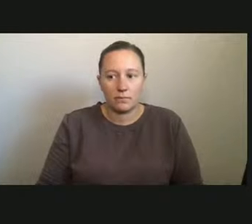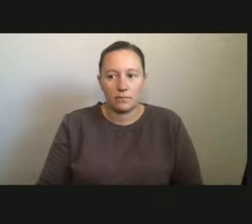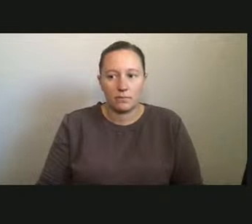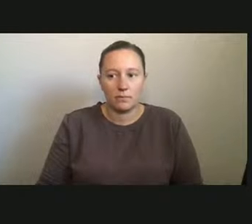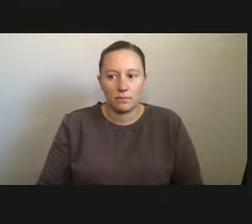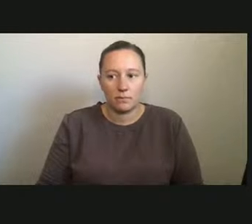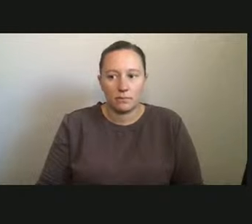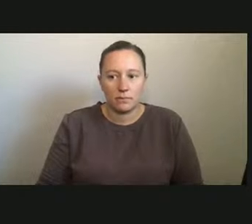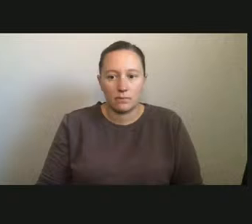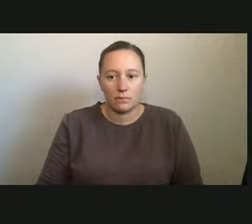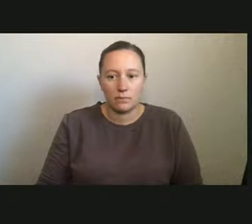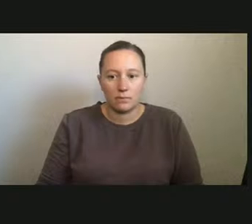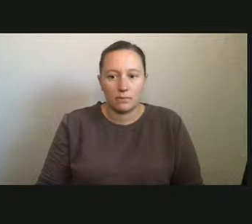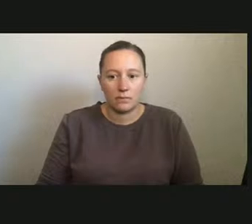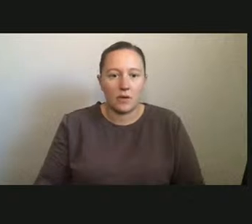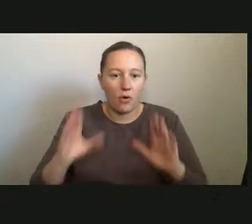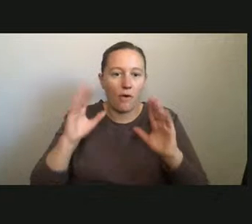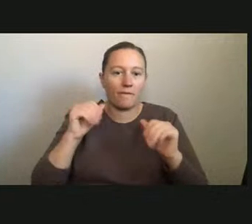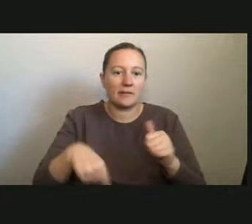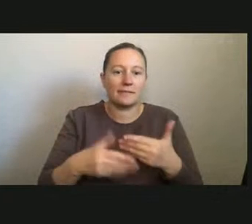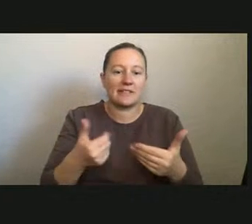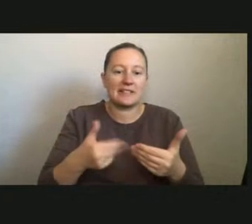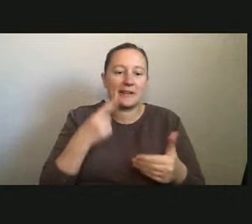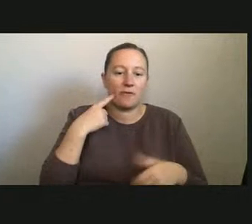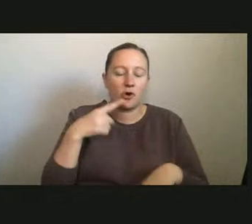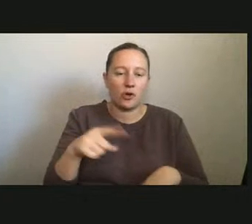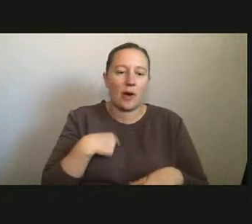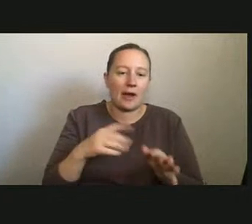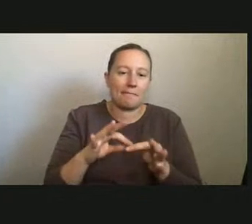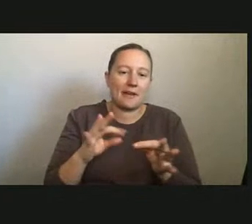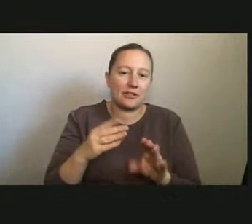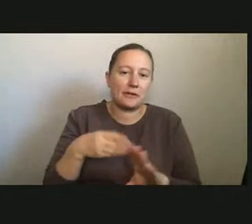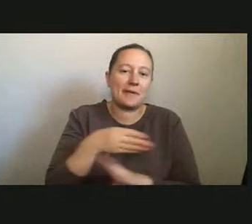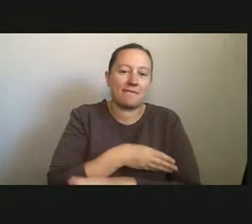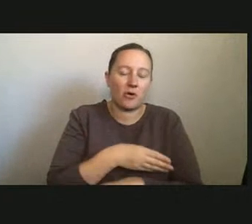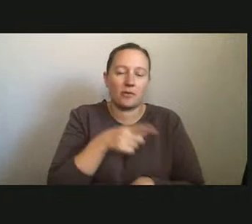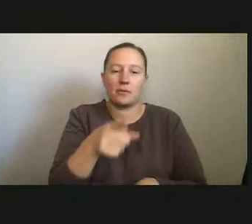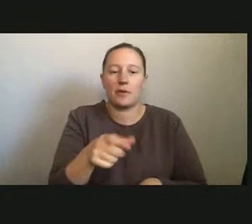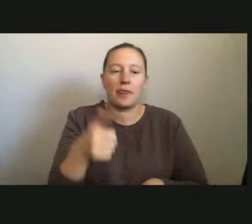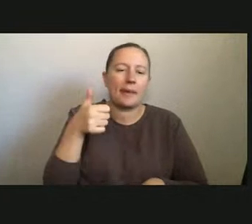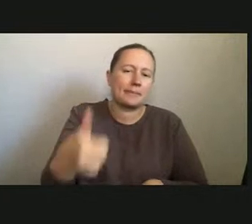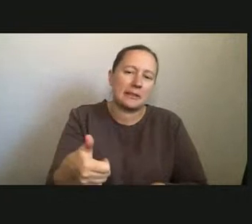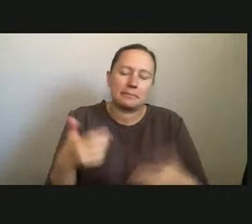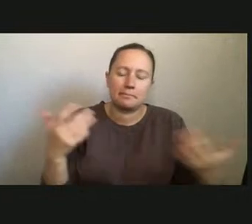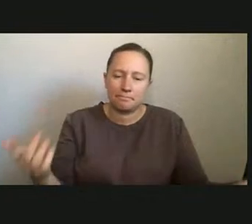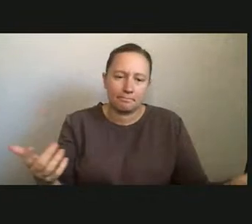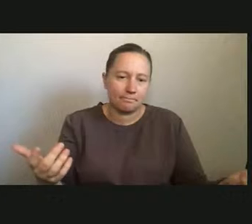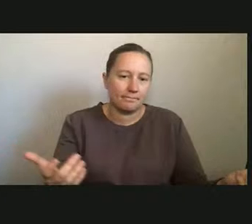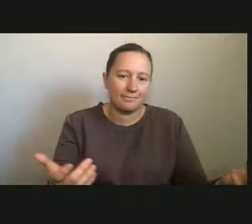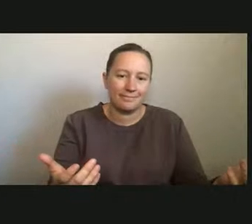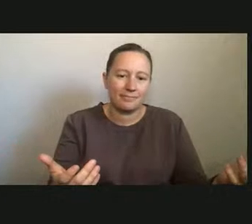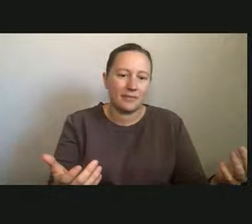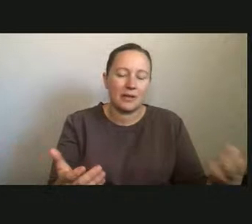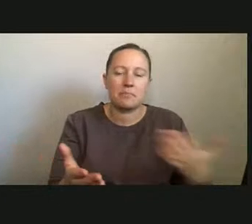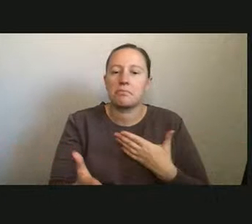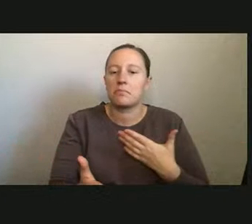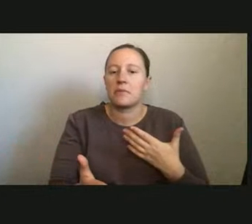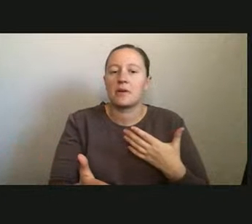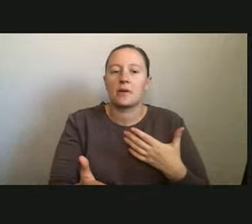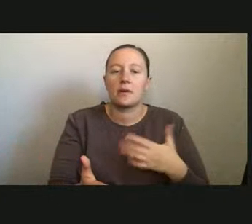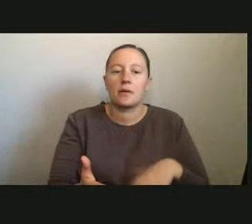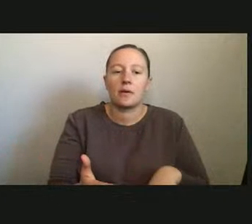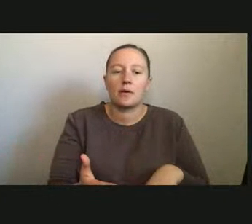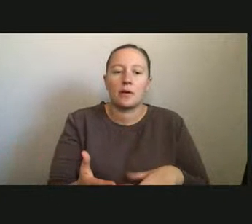Okay, well, hopefully this one wasn't too hard for you. I mentioned this earlier. So this is a thumbs up. In this case, the condition does not occur in